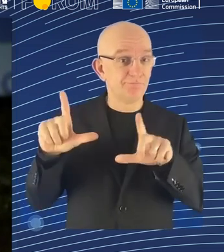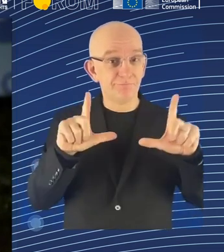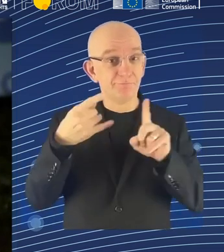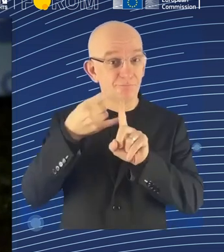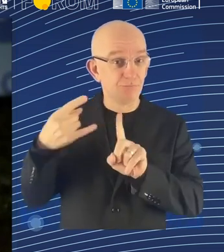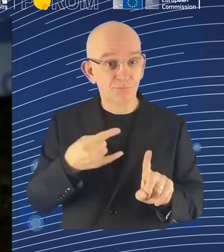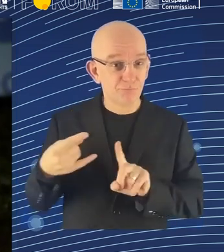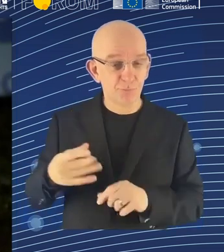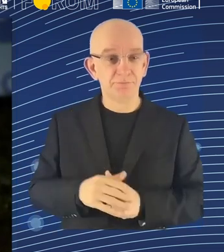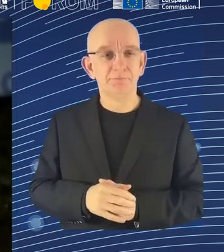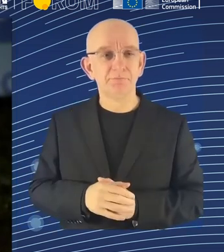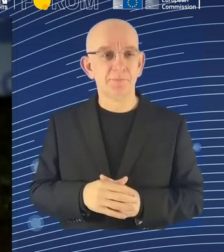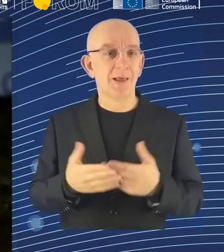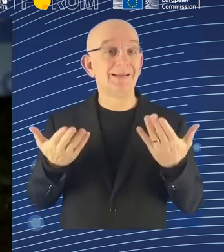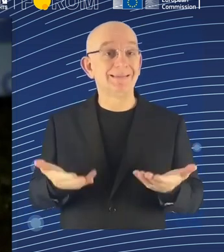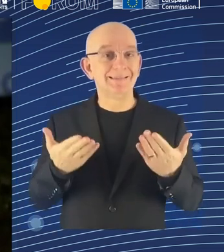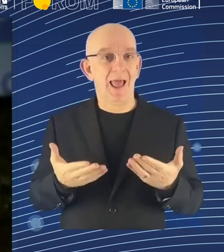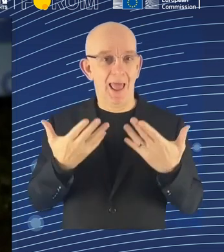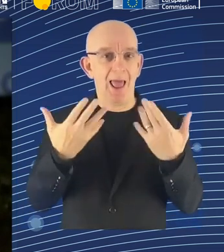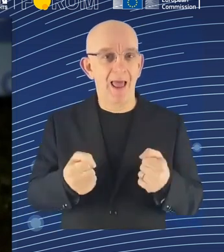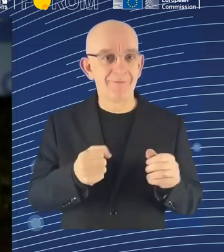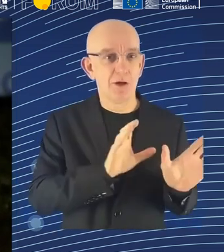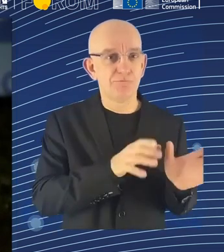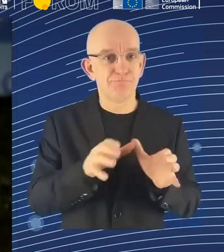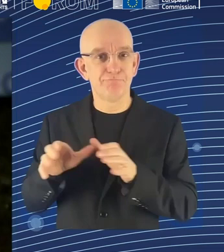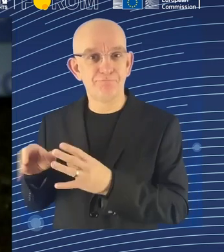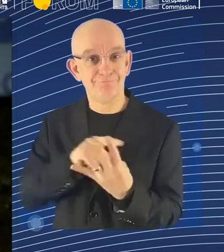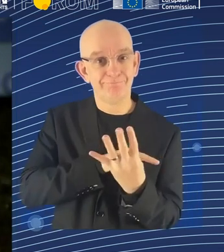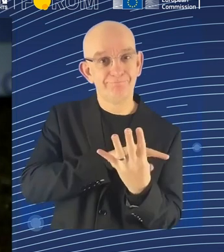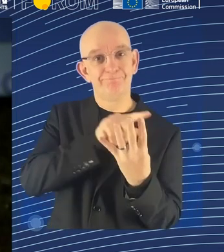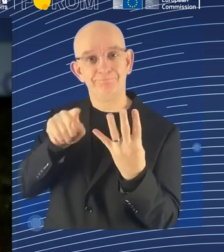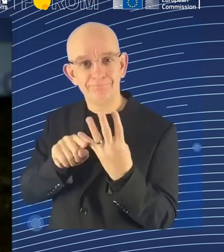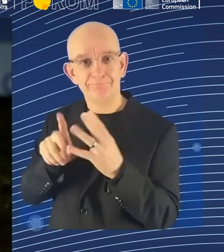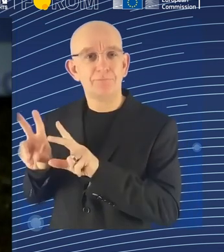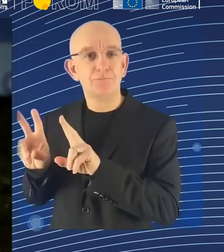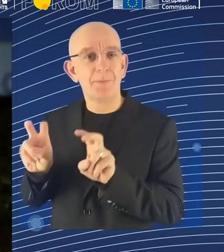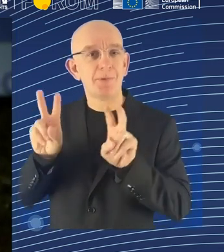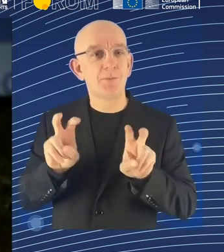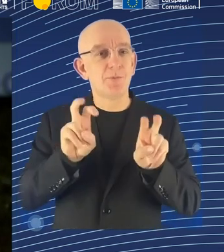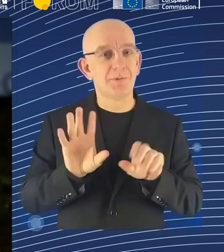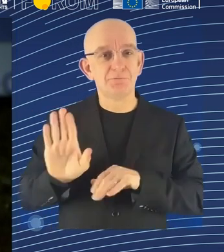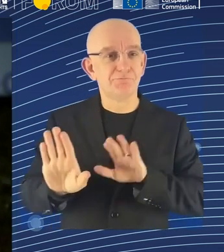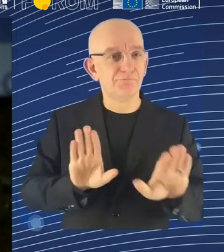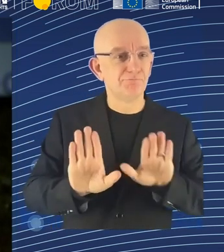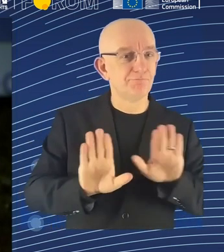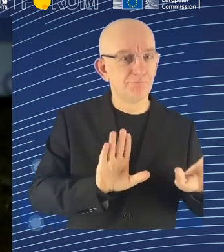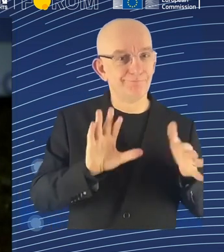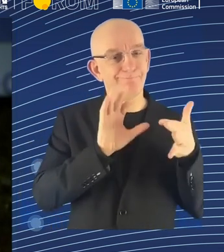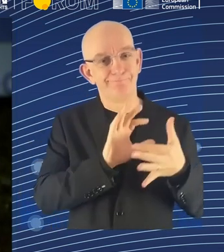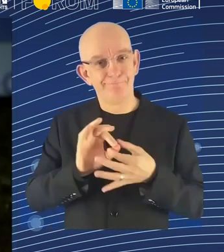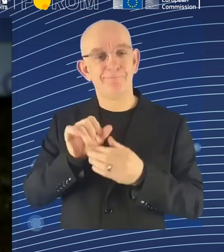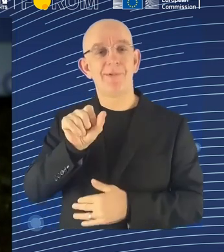discussions in smaller groups. Lunch will be served at around 1 at about 5:30. We'll have a